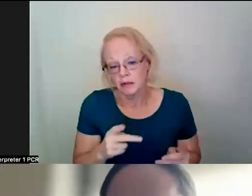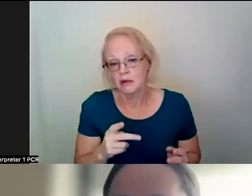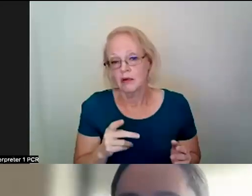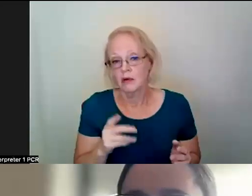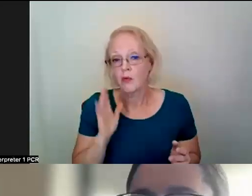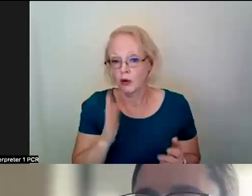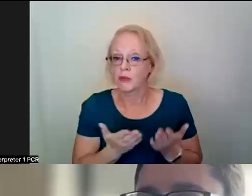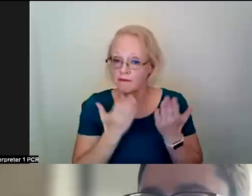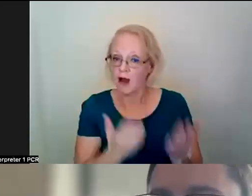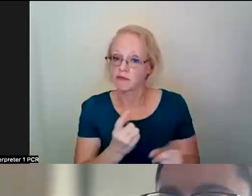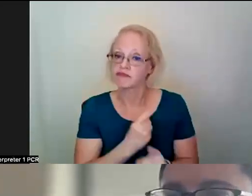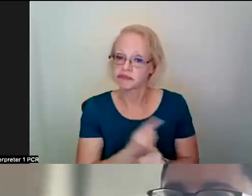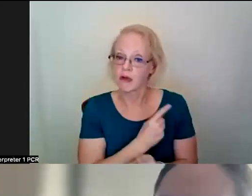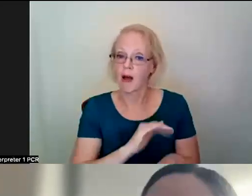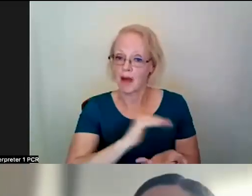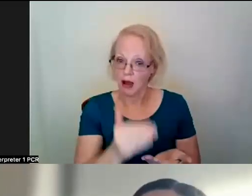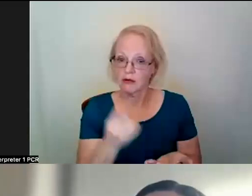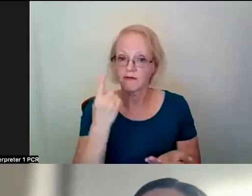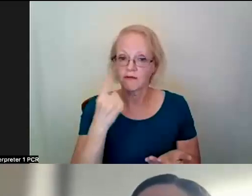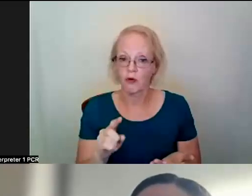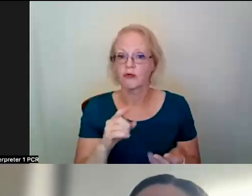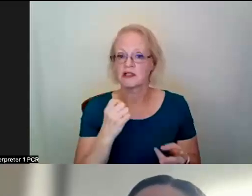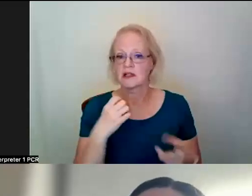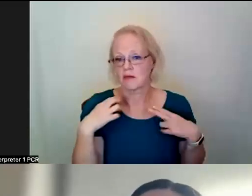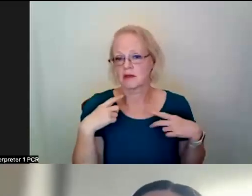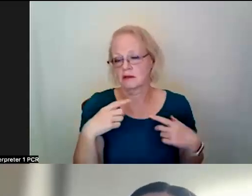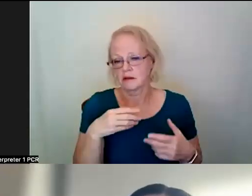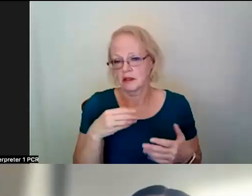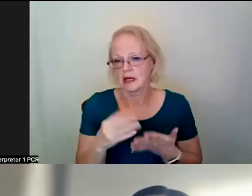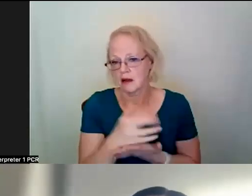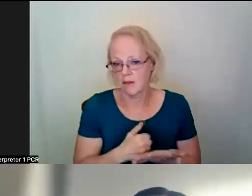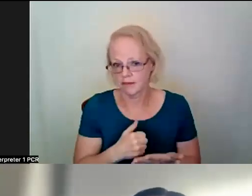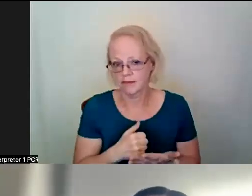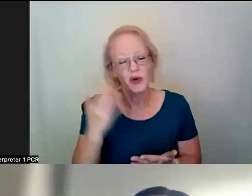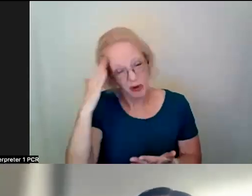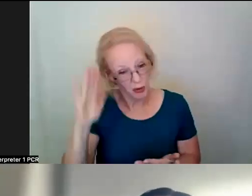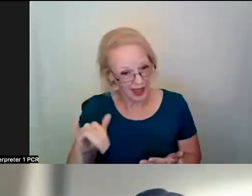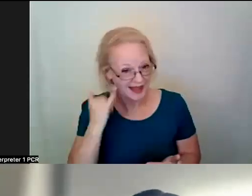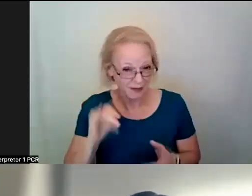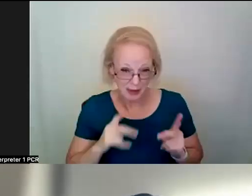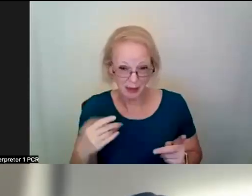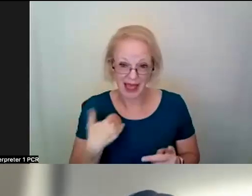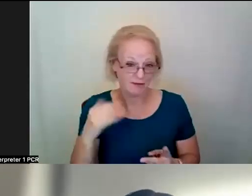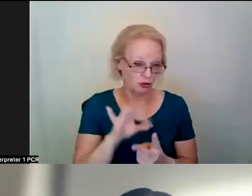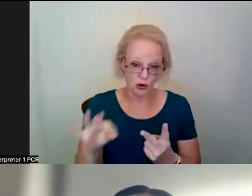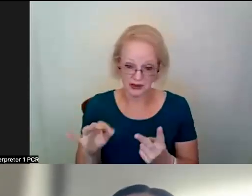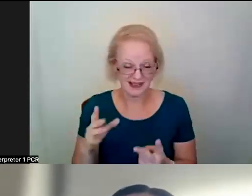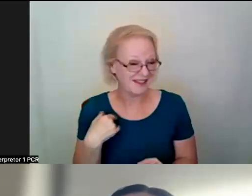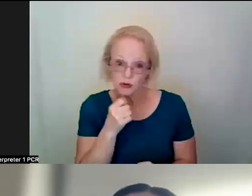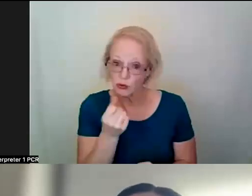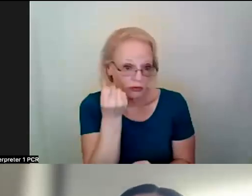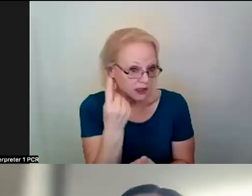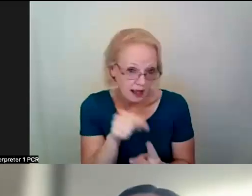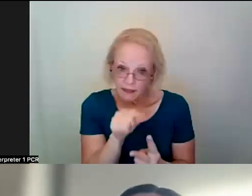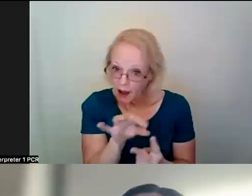level of retirement income. We know that when people are confronted with a choice, if they don't understand the options, if they don't have